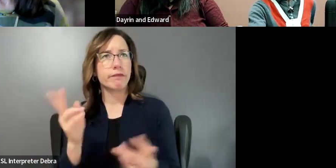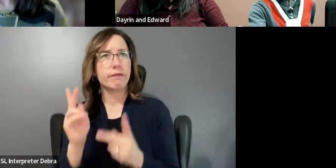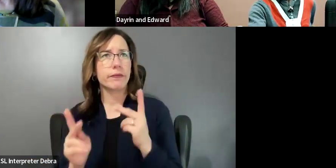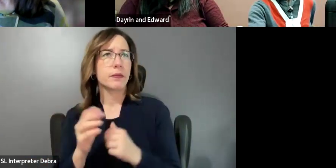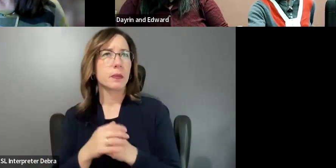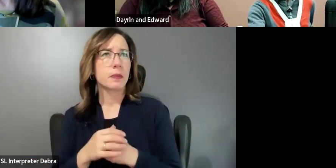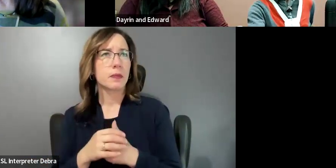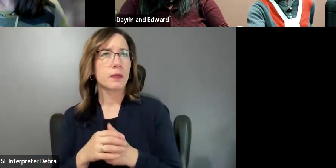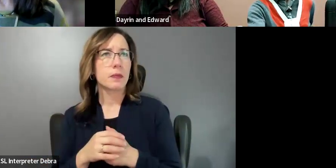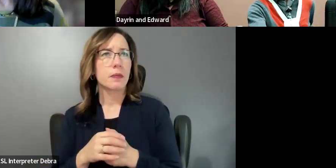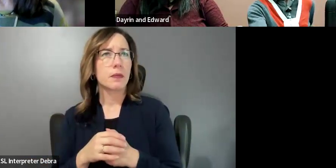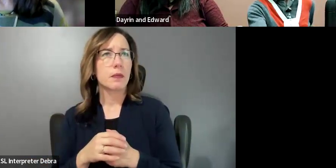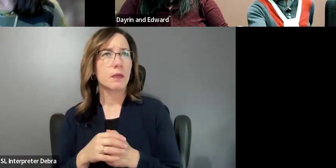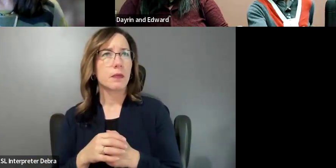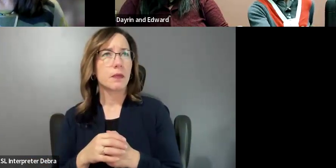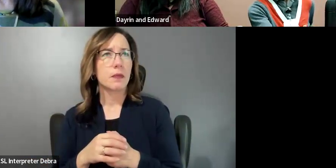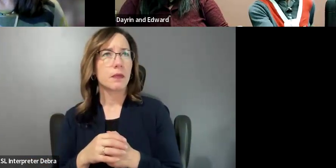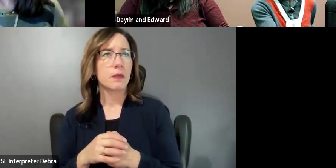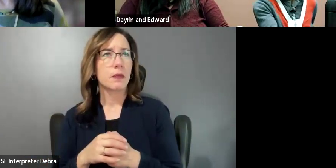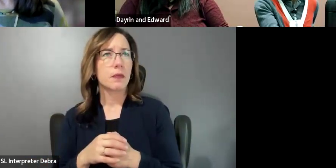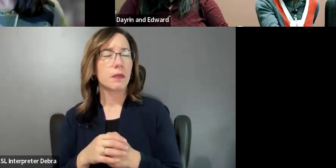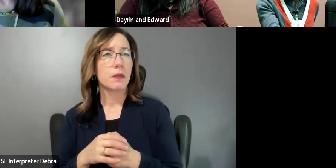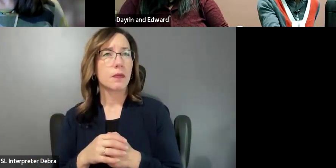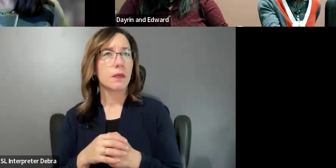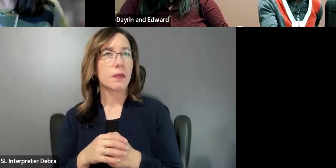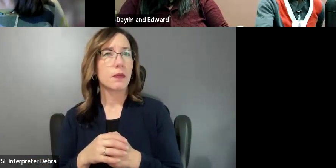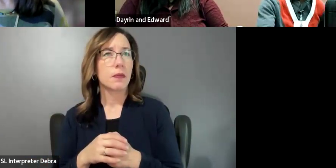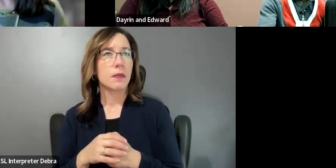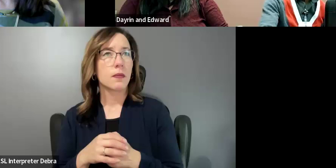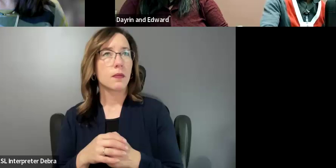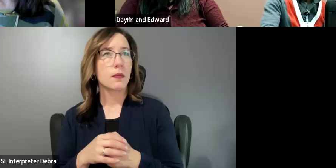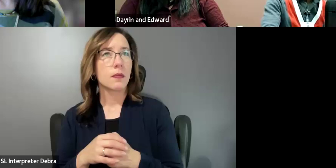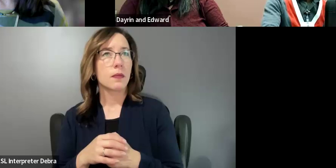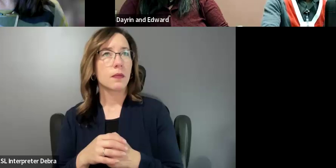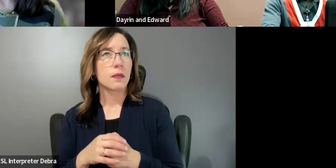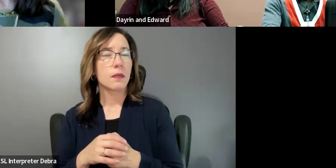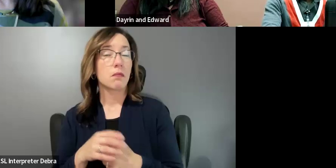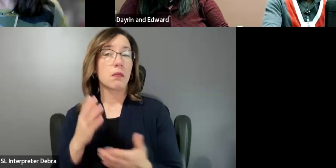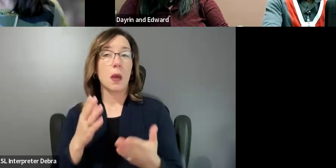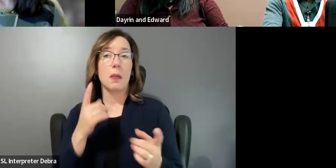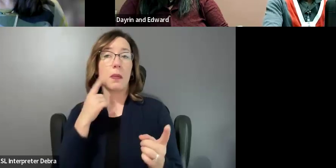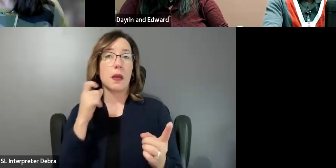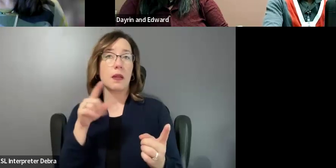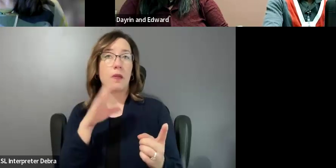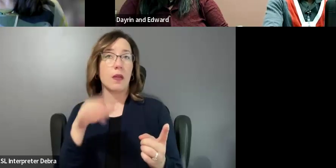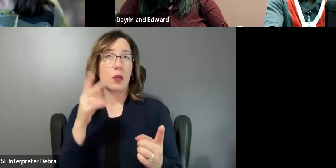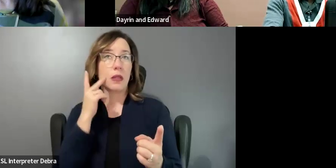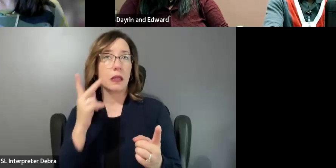might never did something like this?